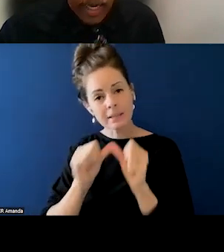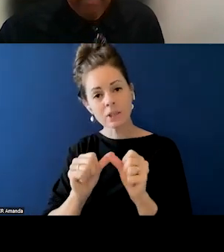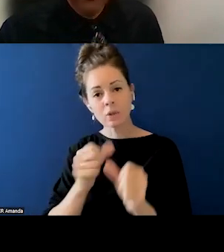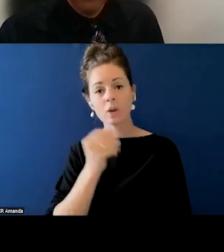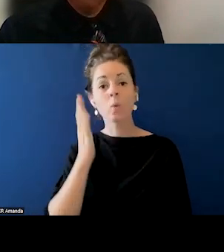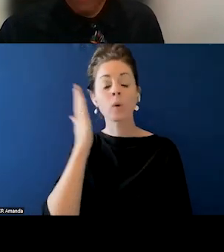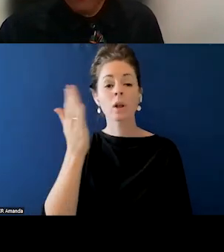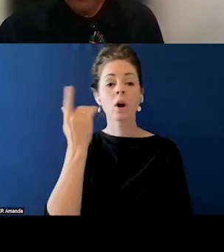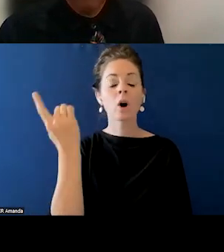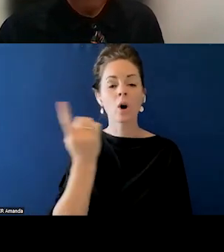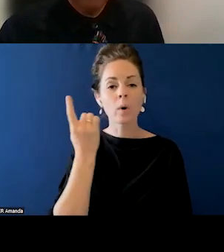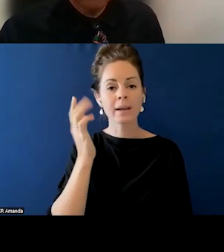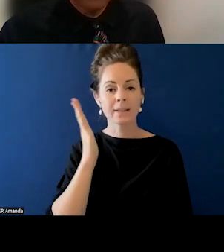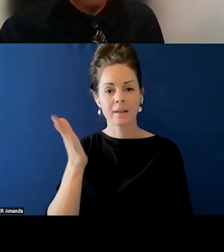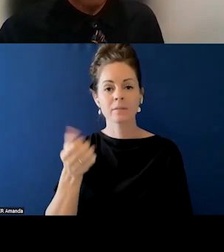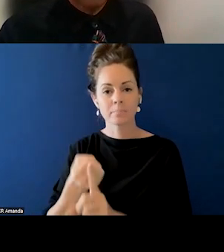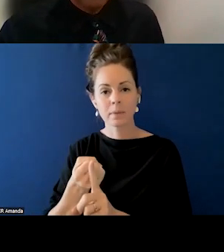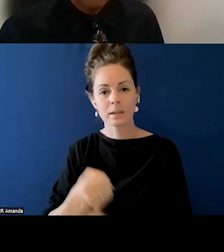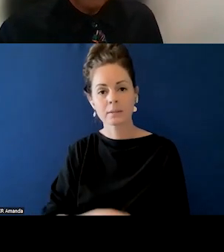always have an impact.